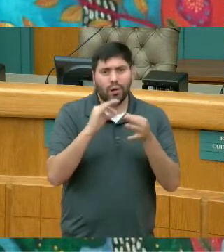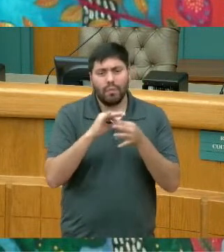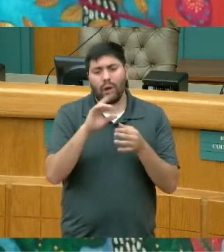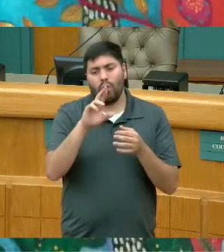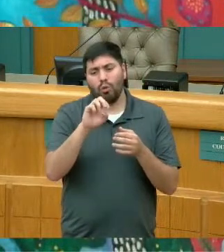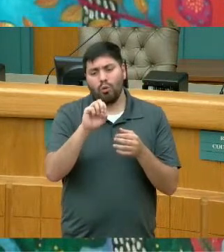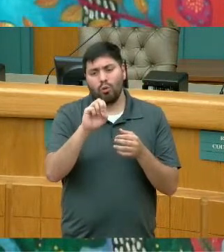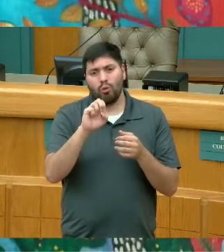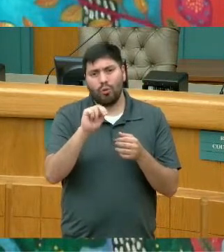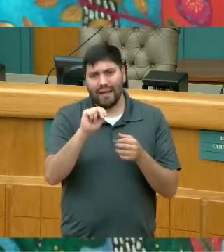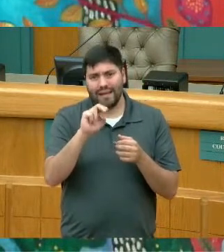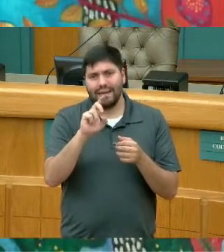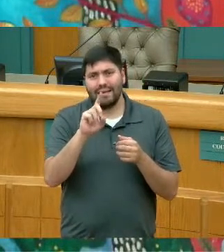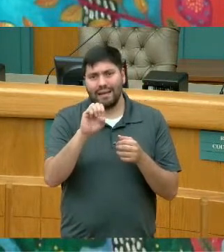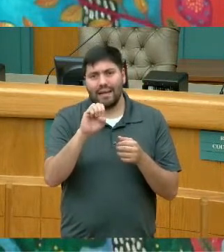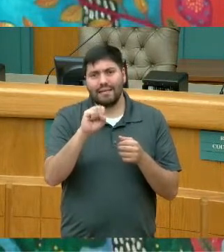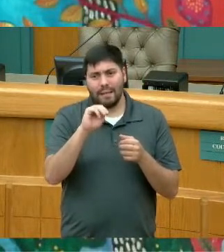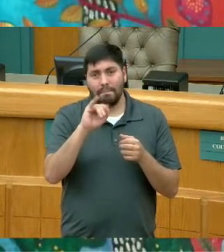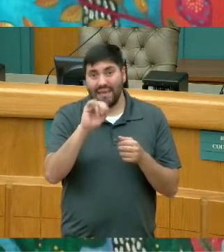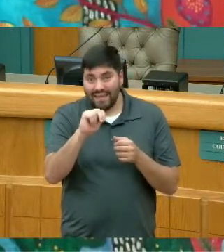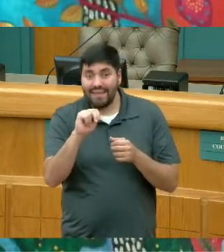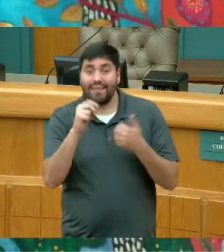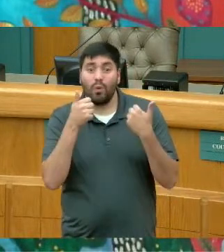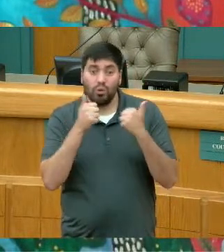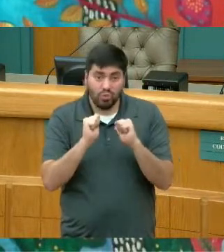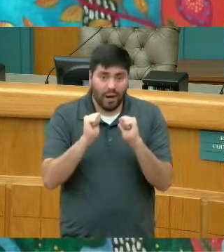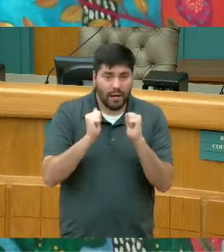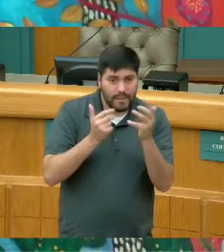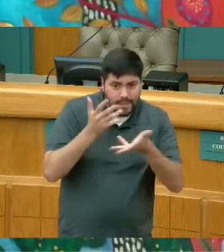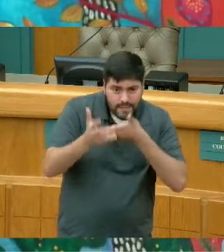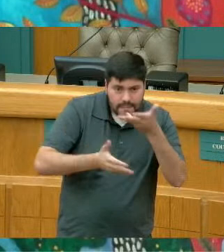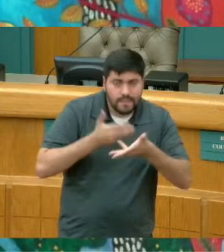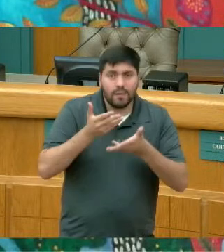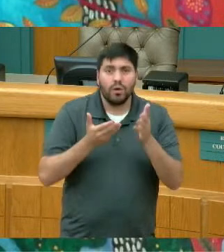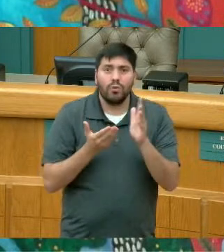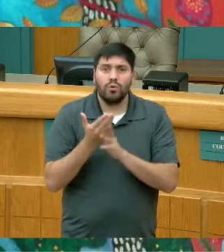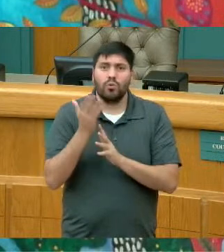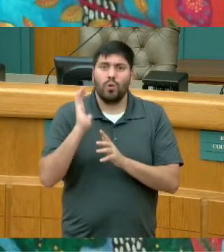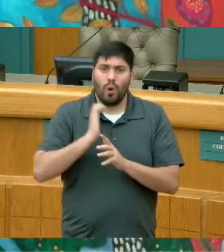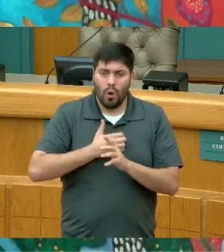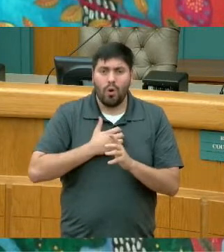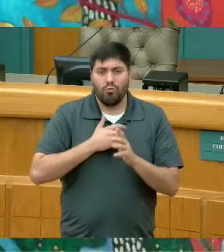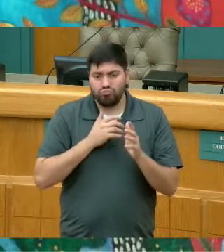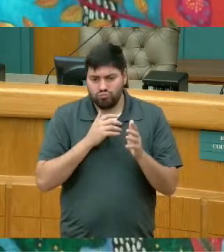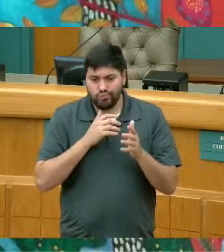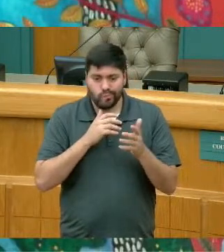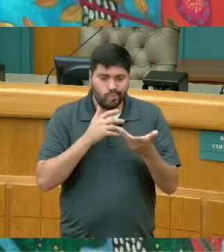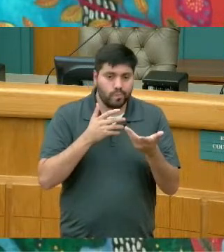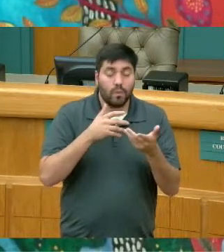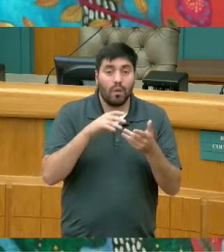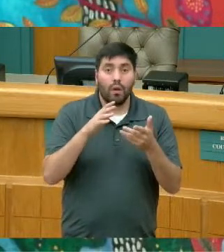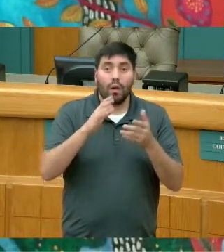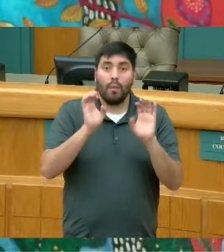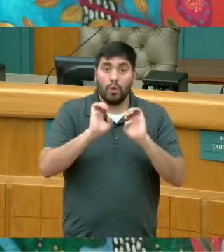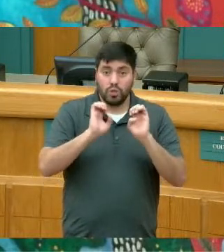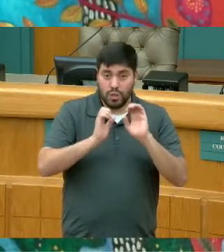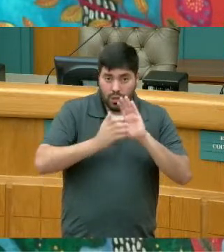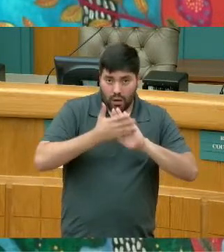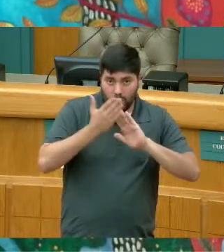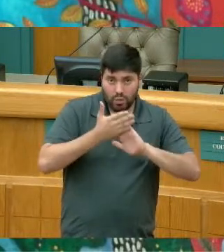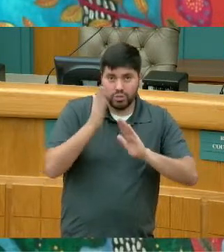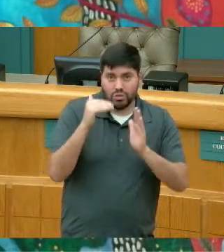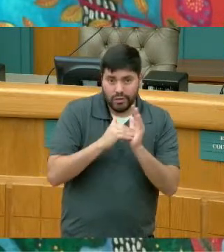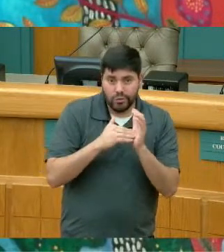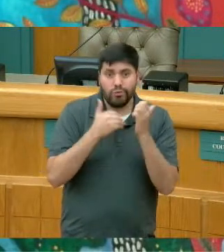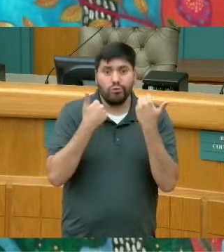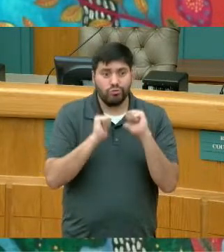remdesivir that we are constantly pursuing here through our portals at the Emergency Operations Center to